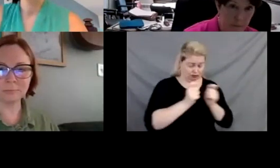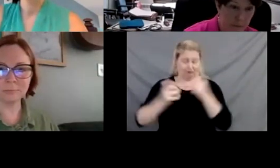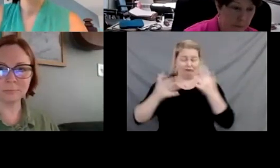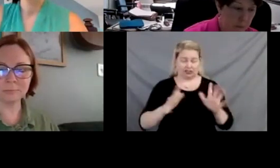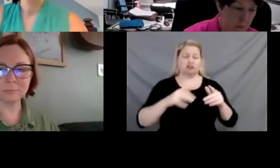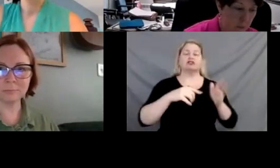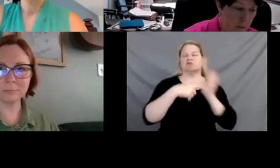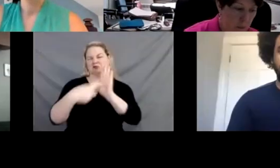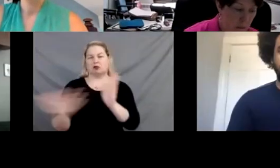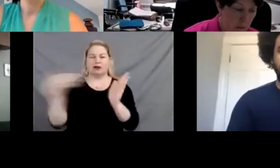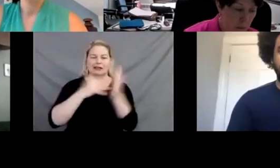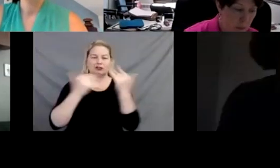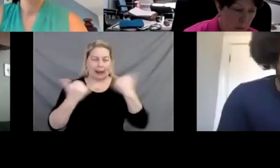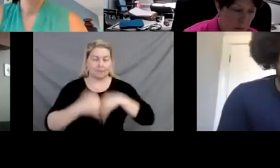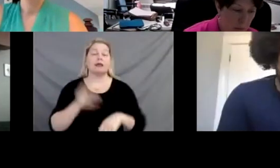and Wally's